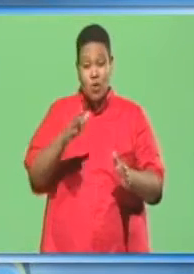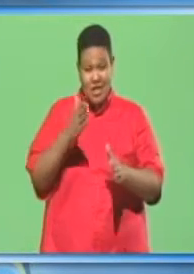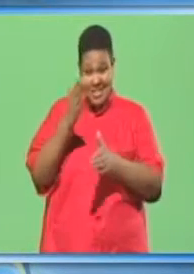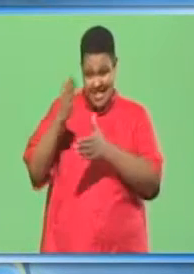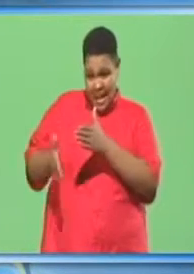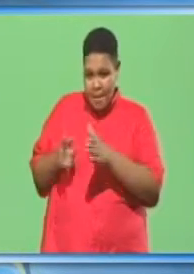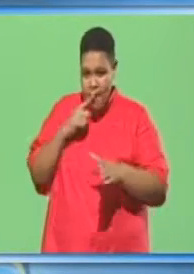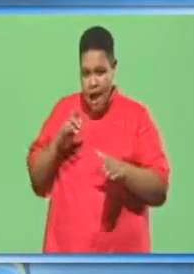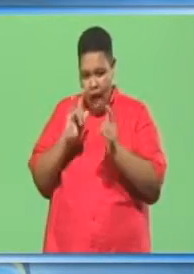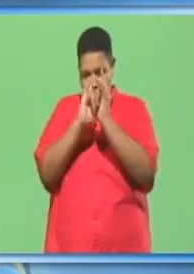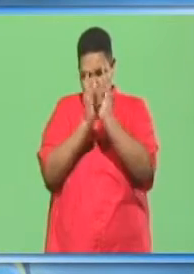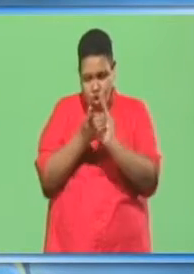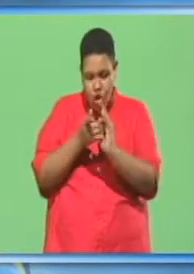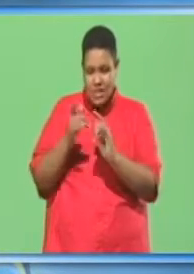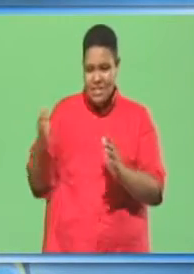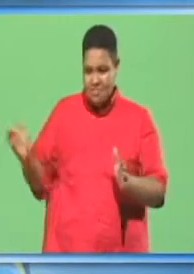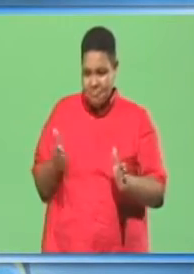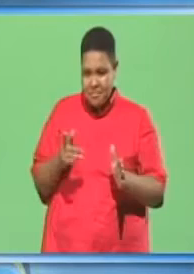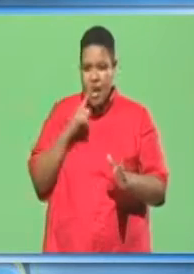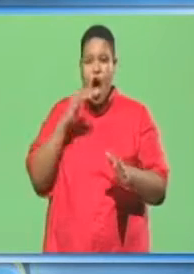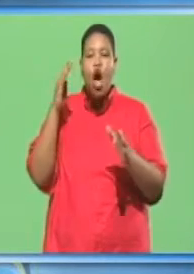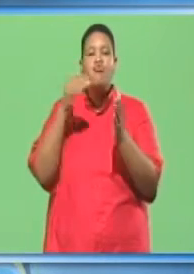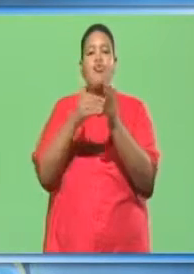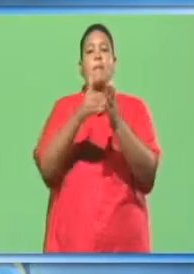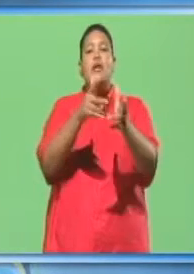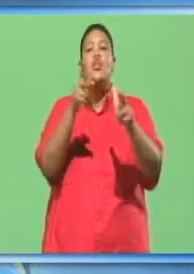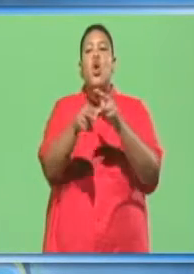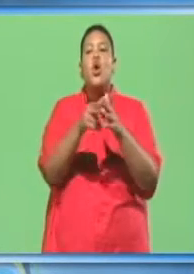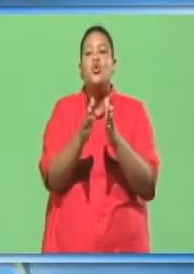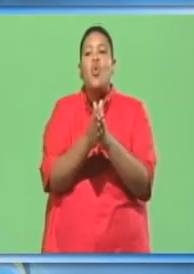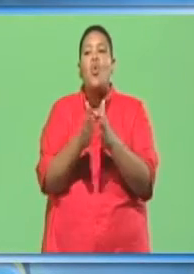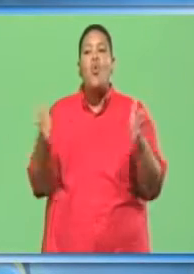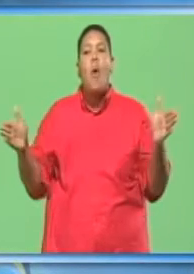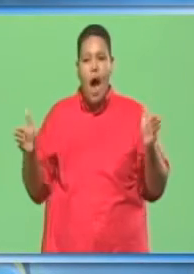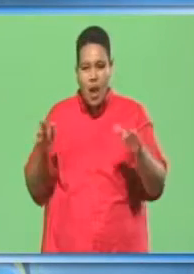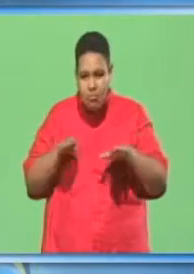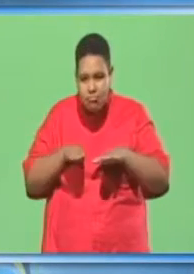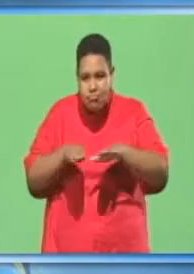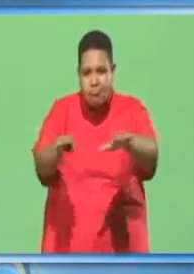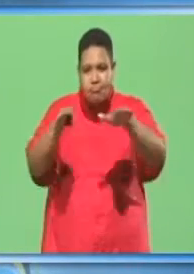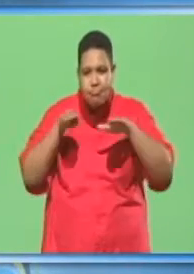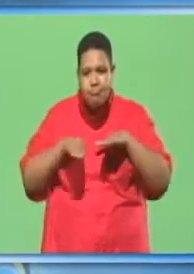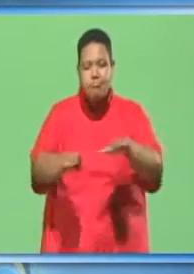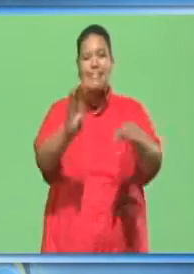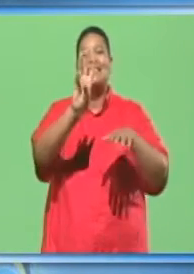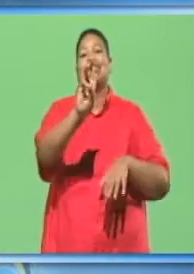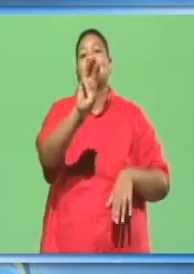Then adjust the fence and repeat the cut to widen the groove to 6 millimeter.